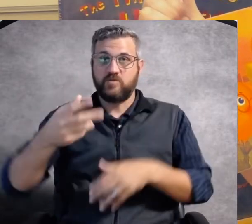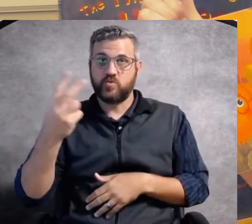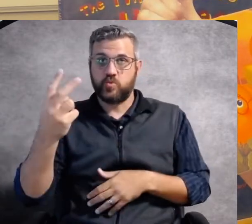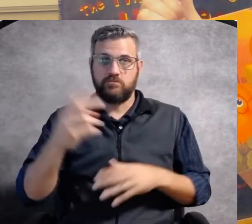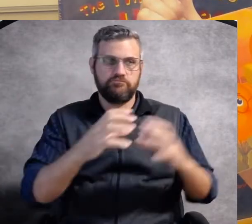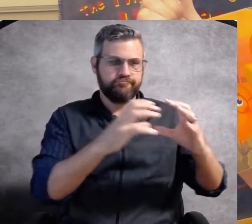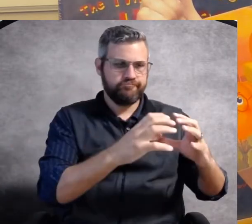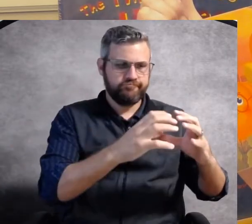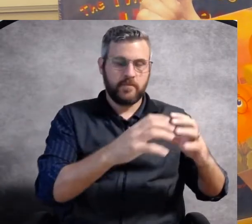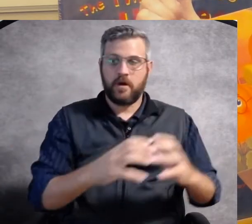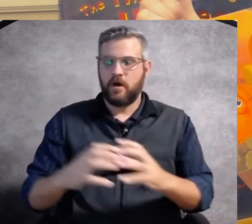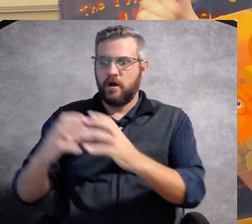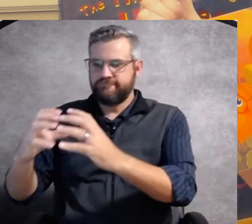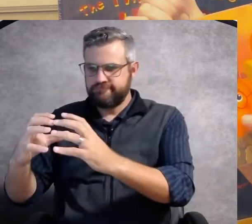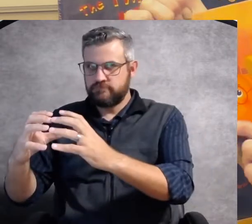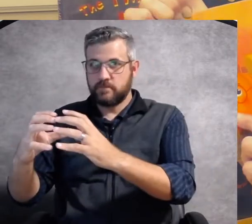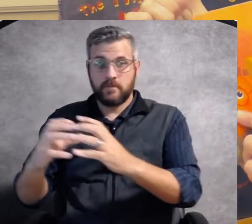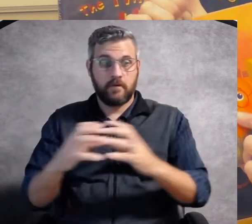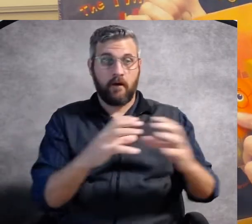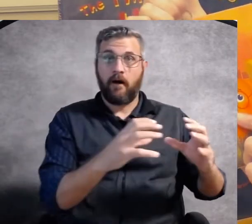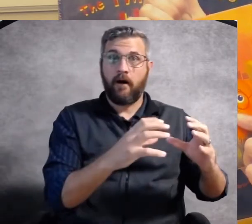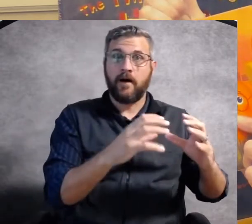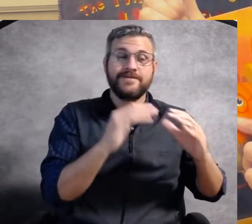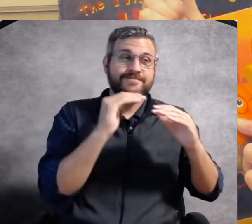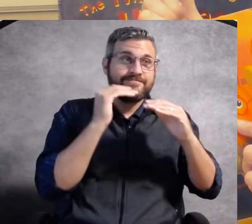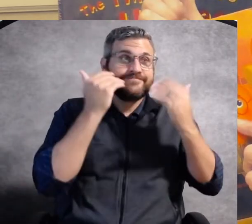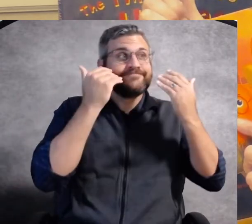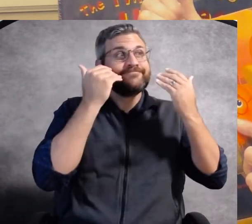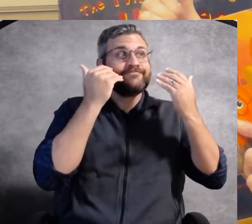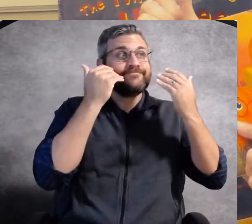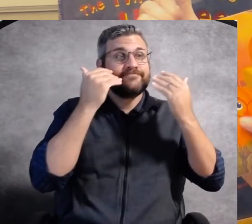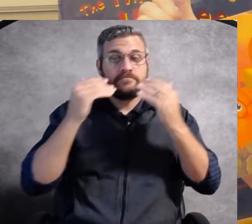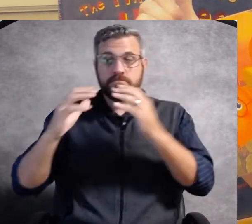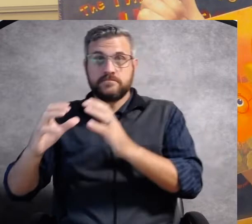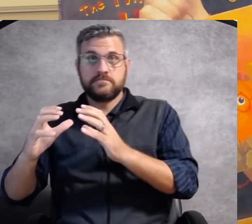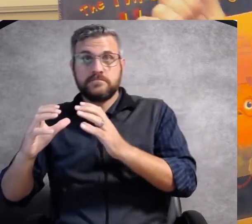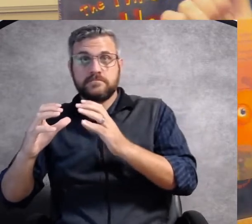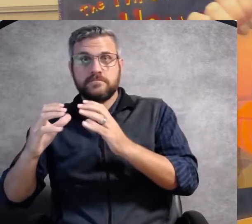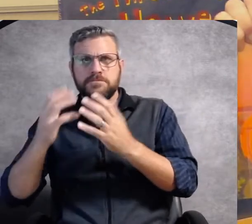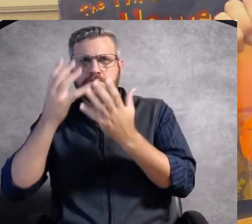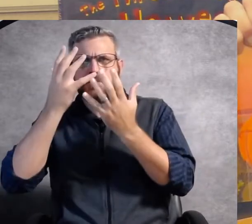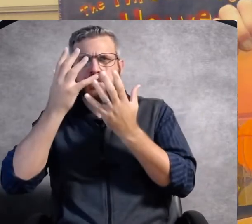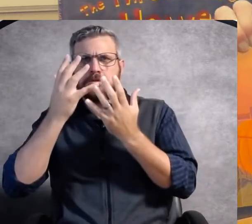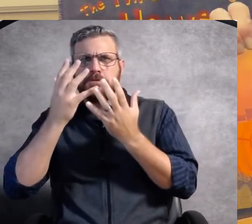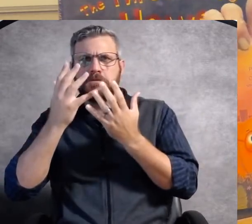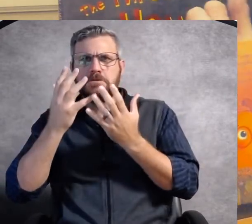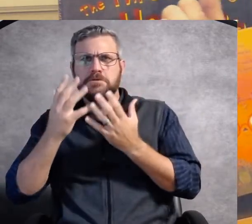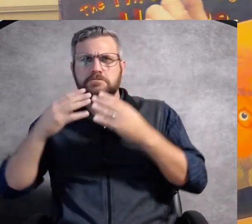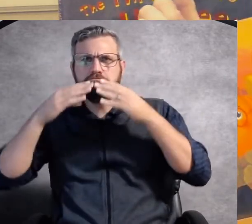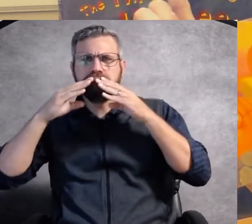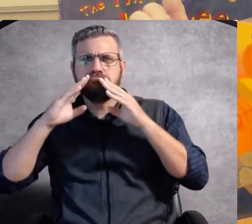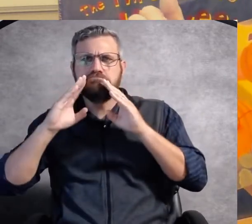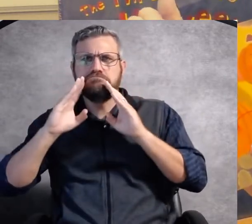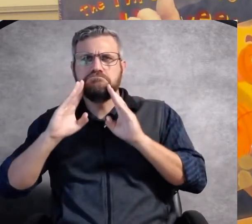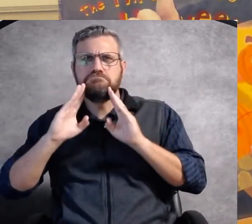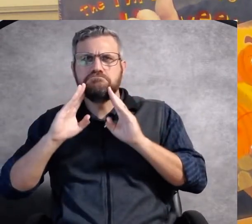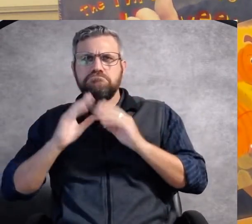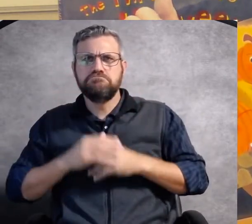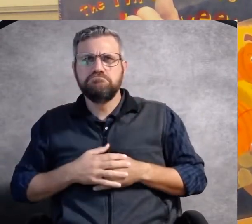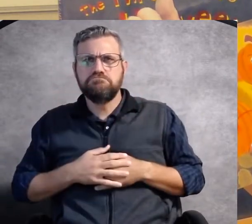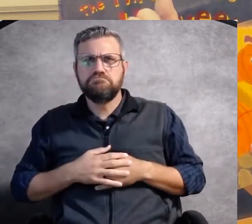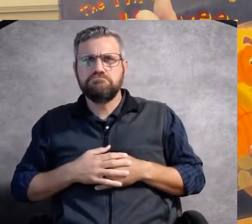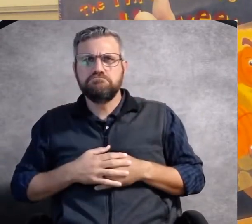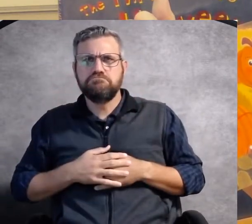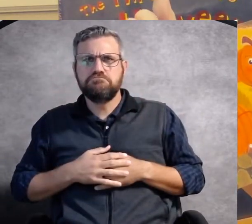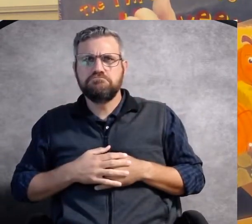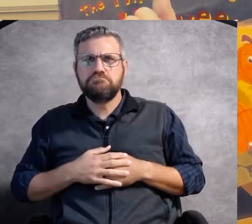left. One of them was smiling happily, and the other one looked very sad.